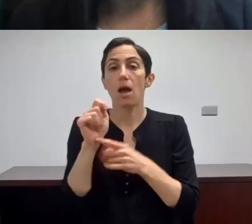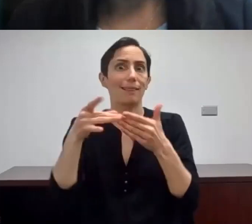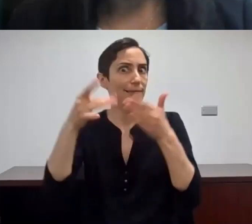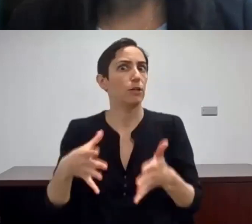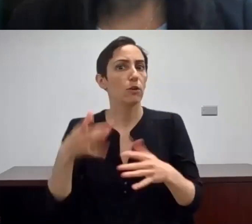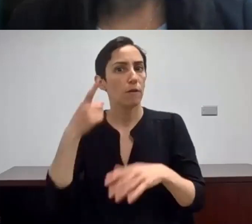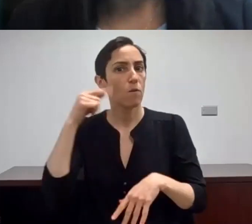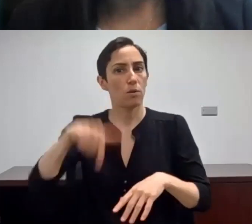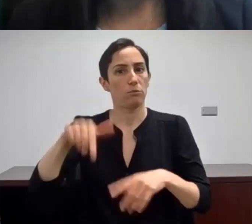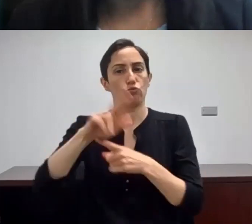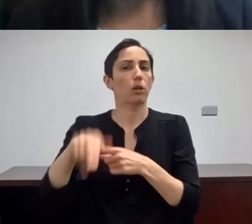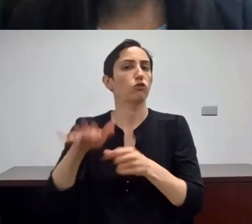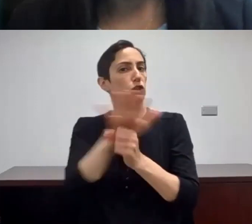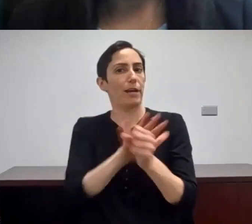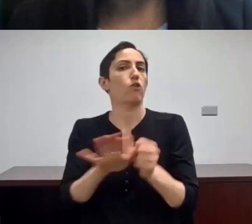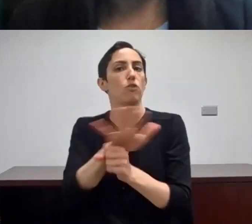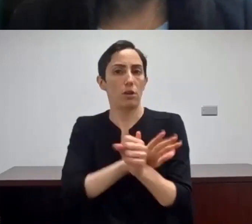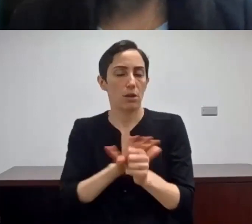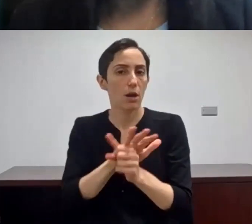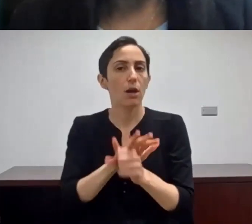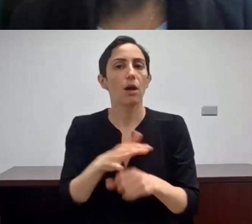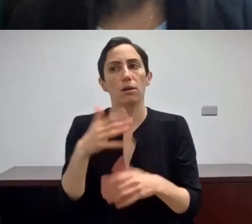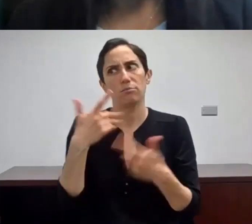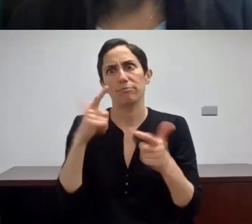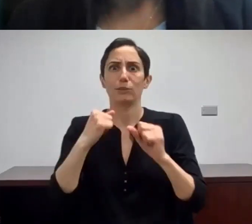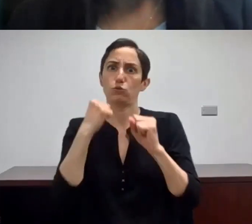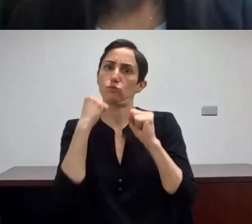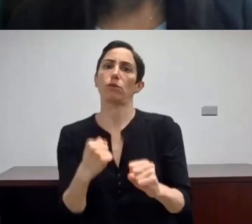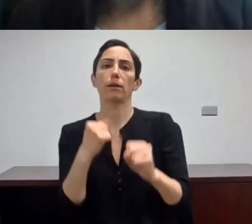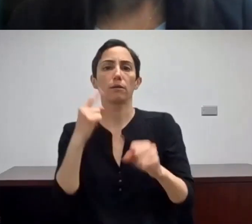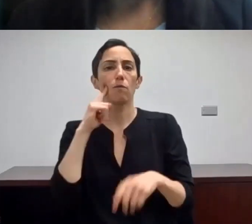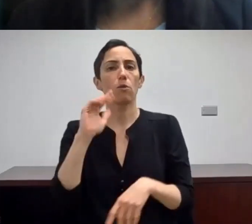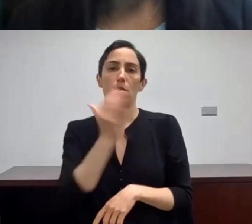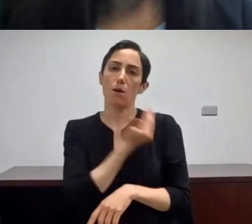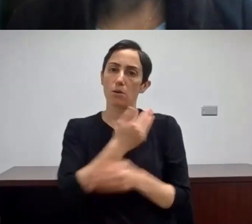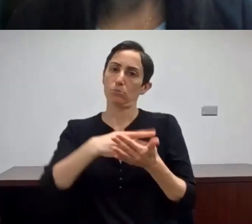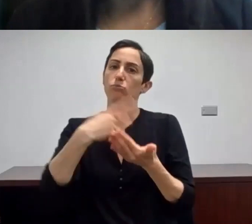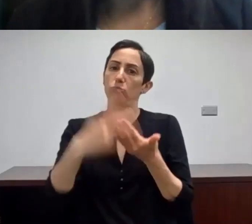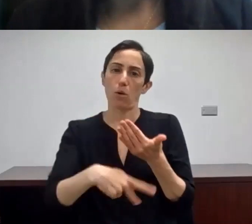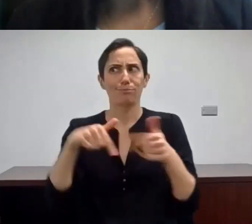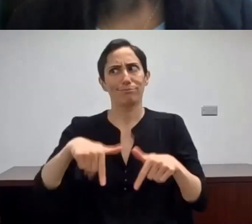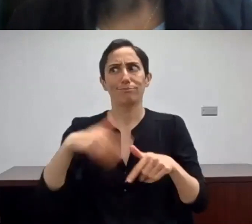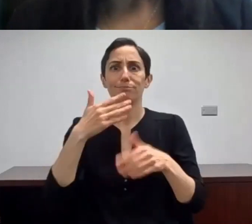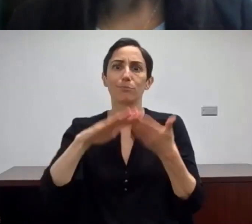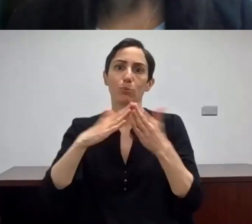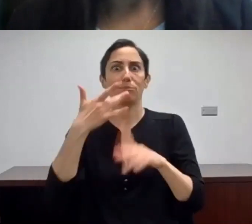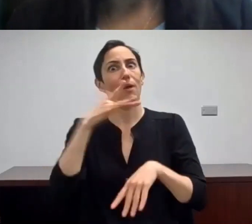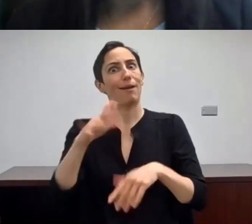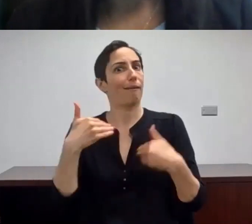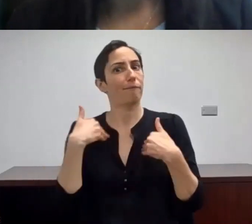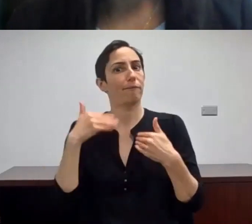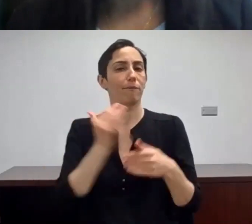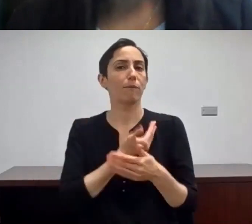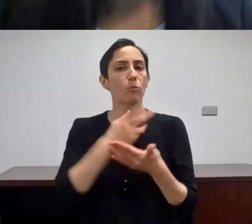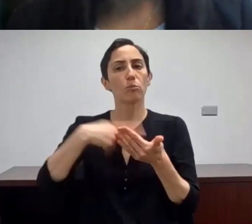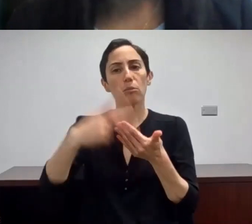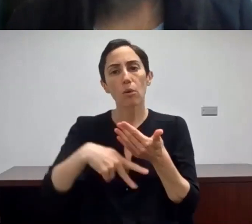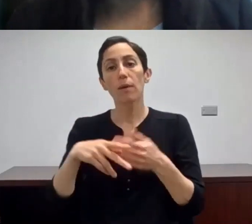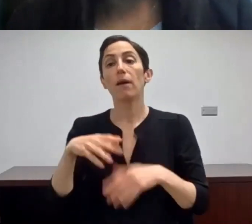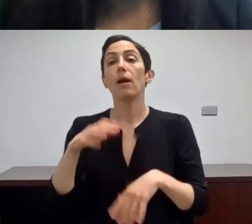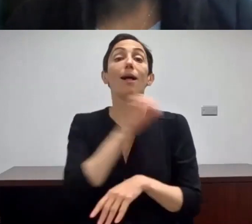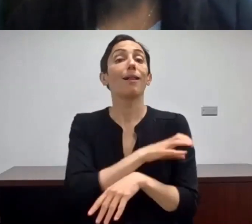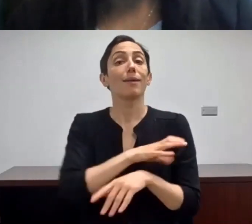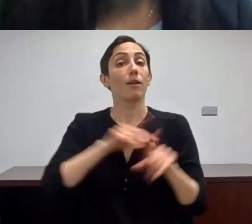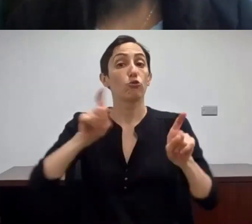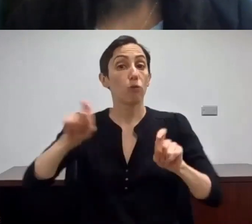and we're very lucky in our community to have this program here. So clinical trials are broken down into different